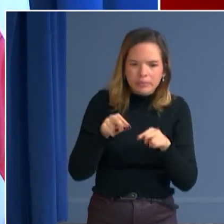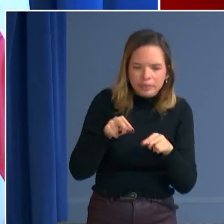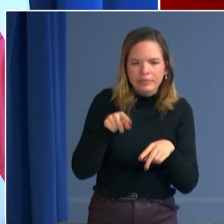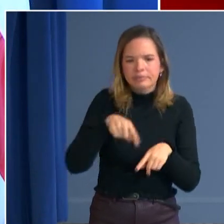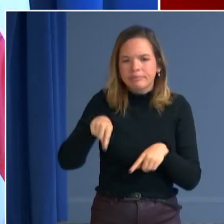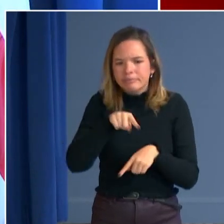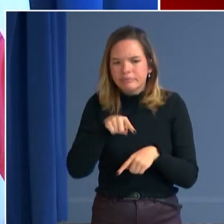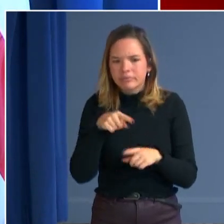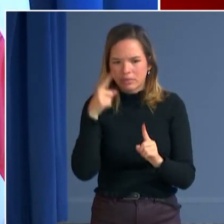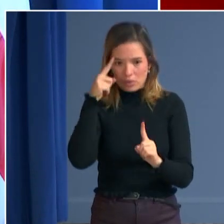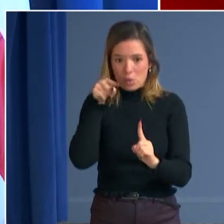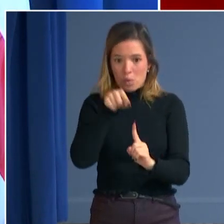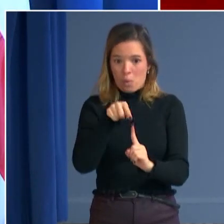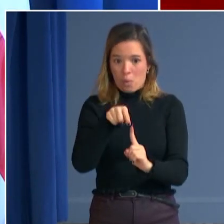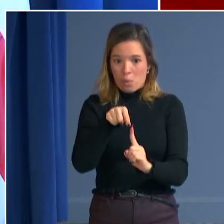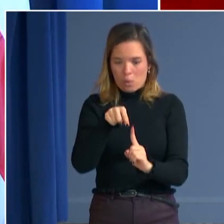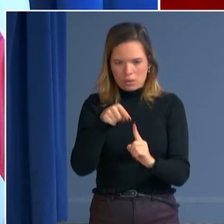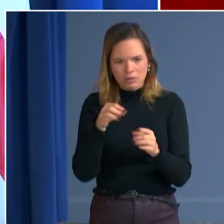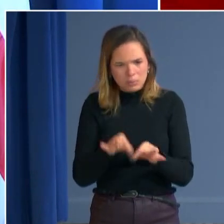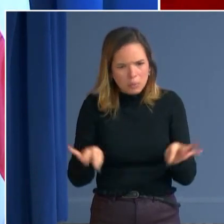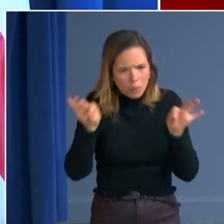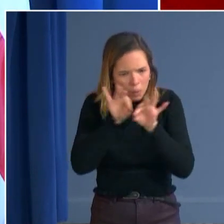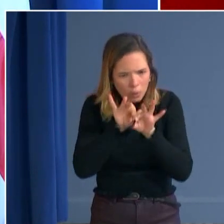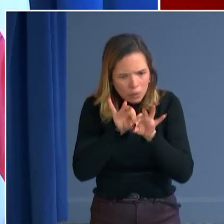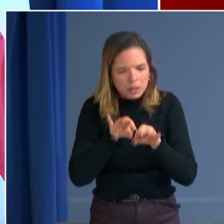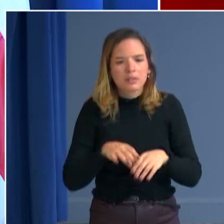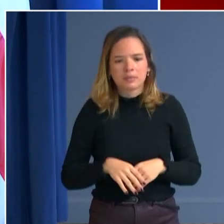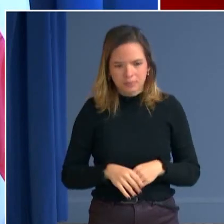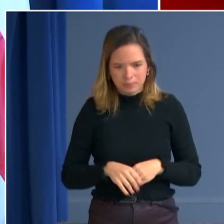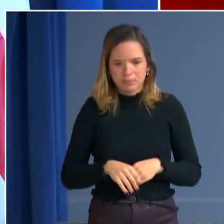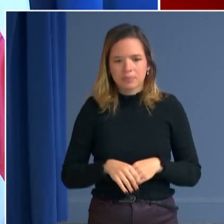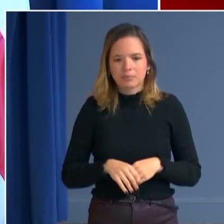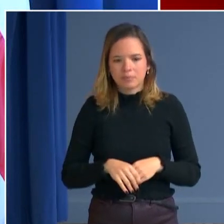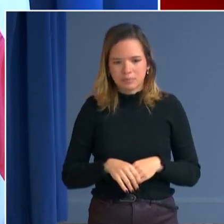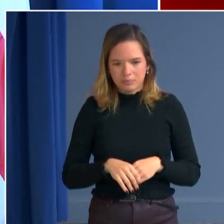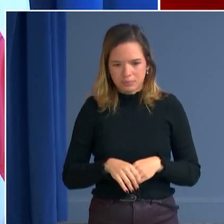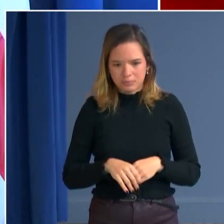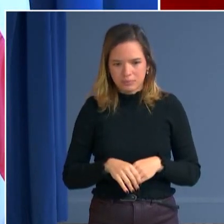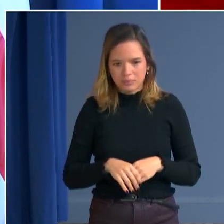are in our community. Chief Conte will do everything that he can to put bad guys in jail. I'll assure you of that.